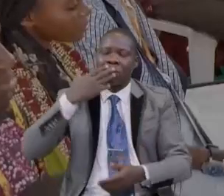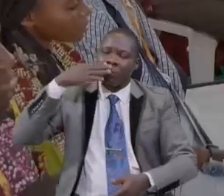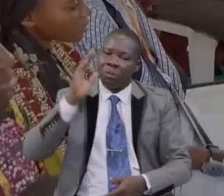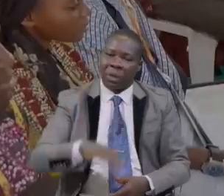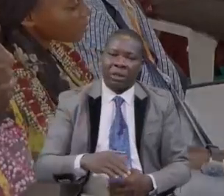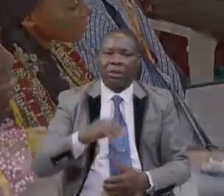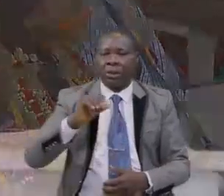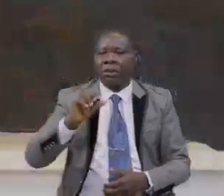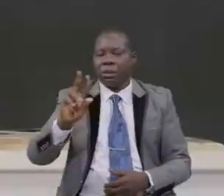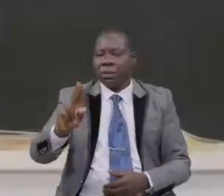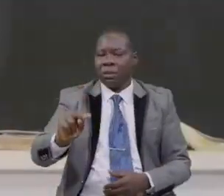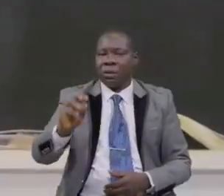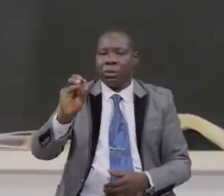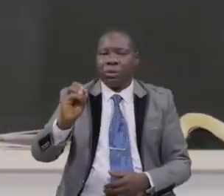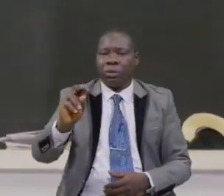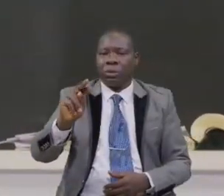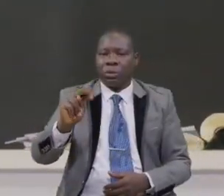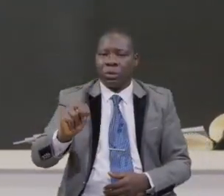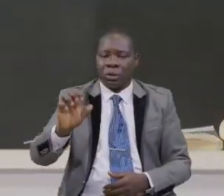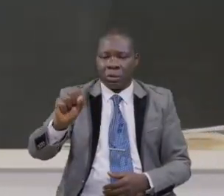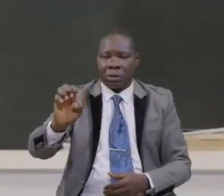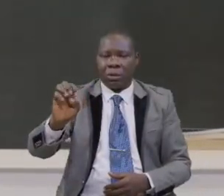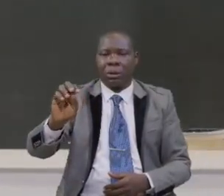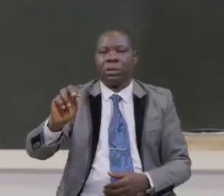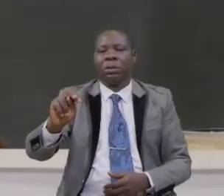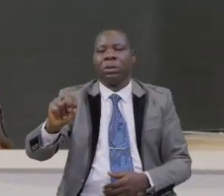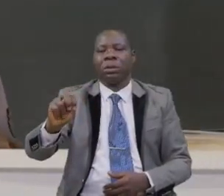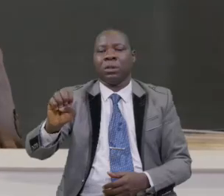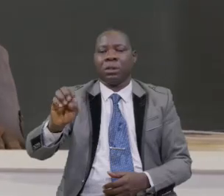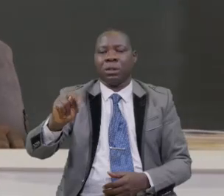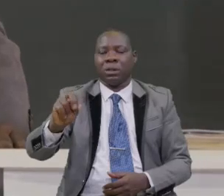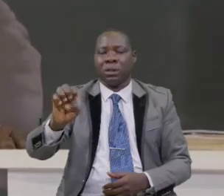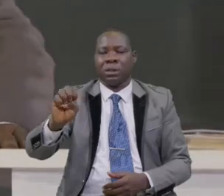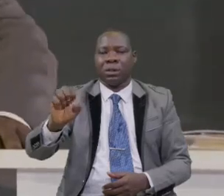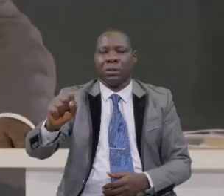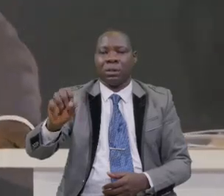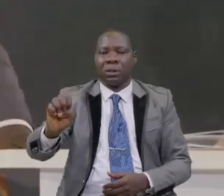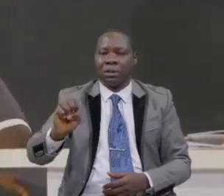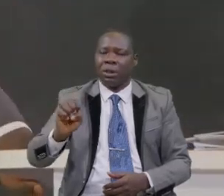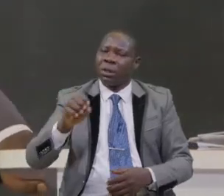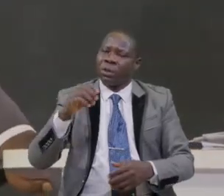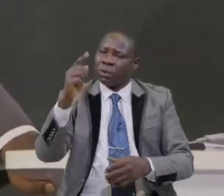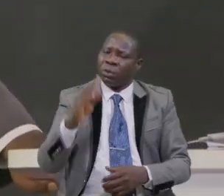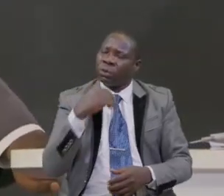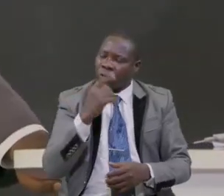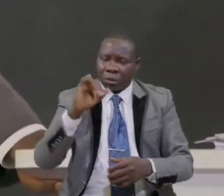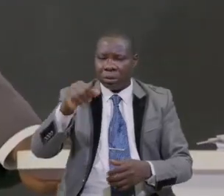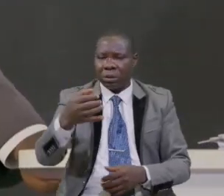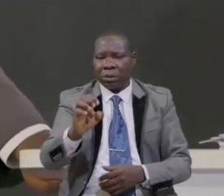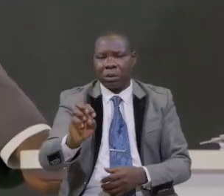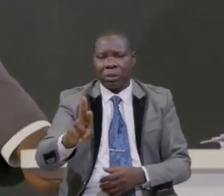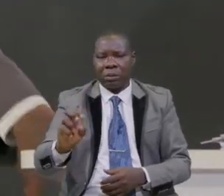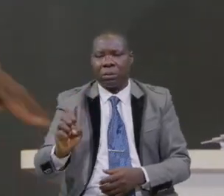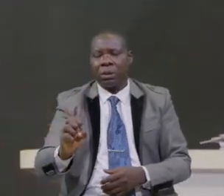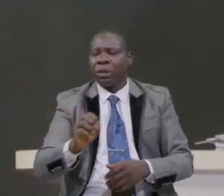told Jeremiah, be not afraid of them. They'll say whatever they want to say. They'll do whatever